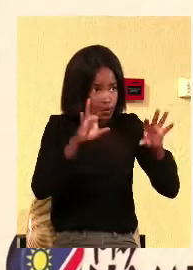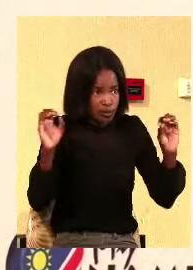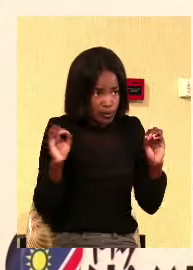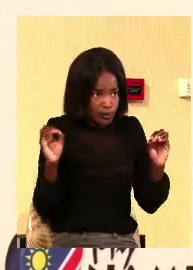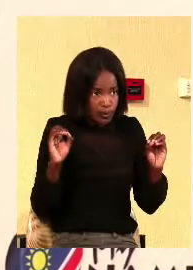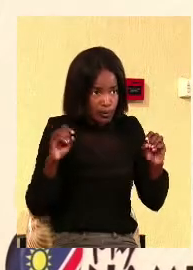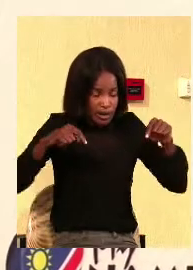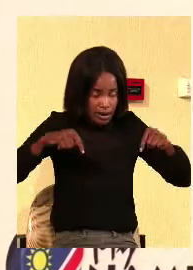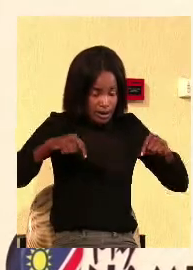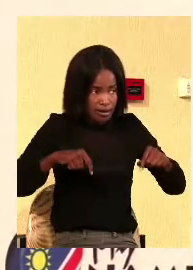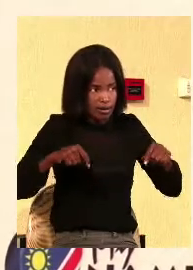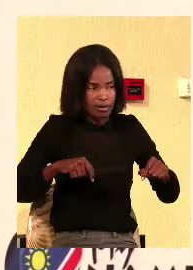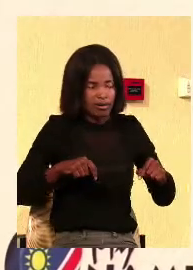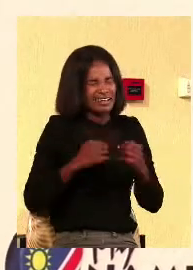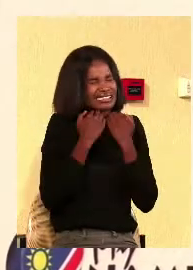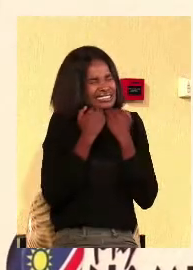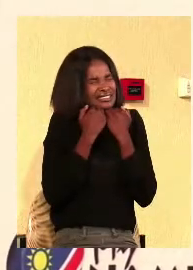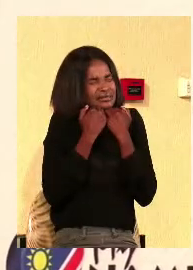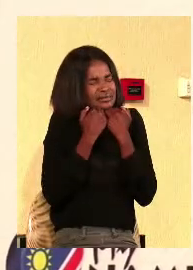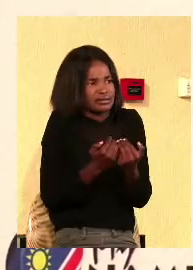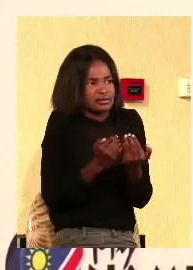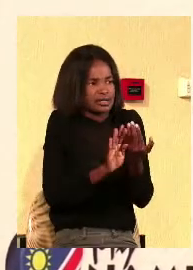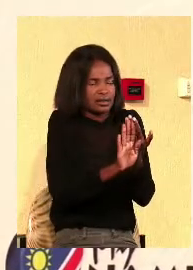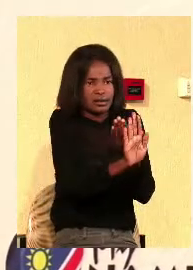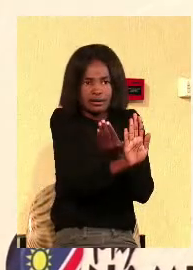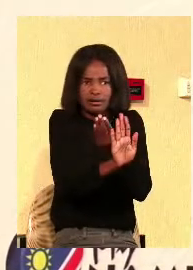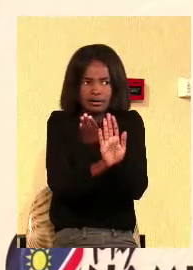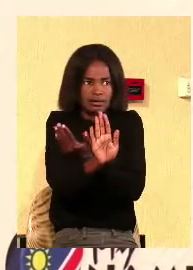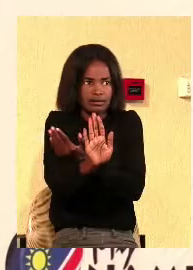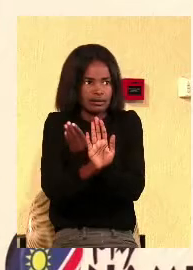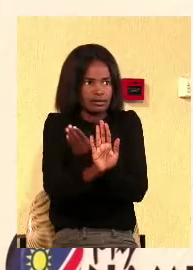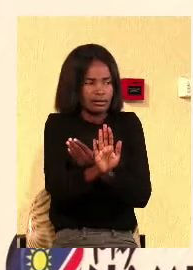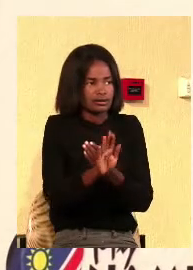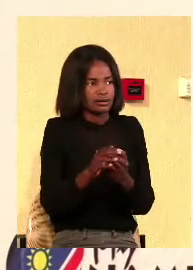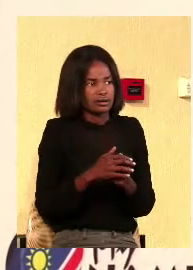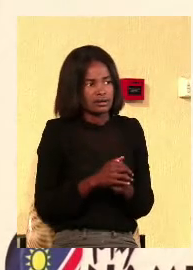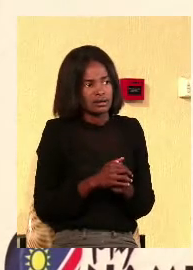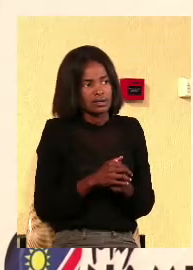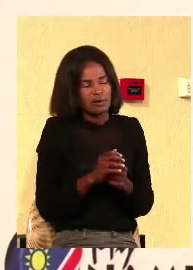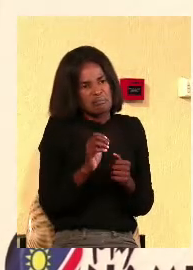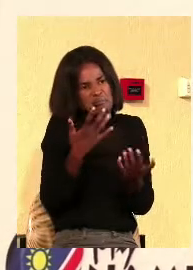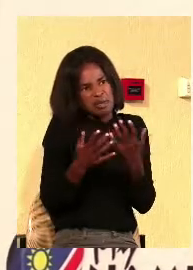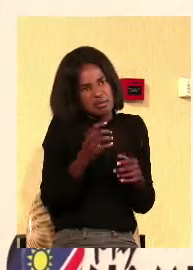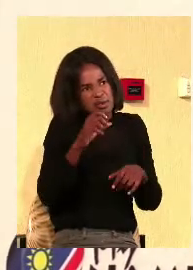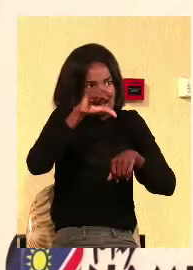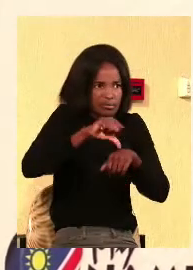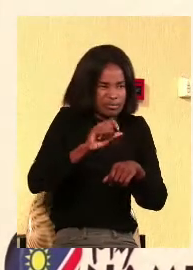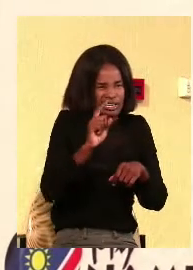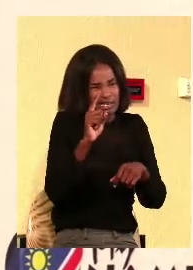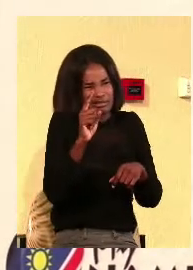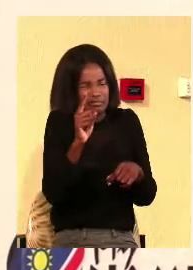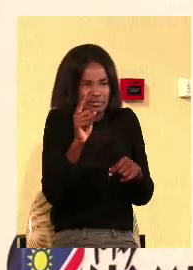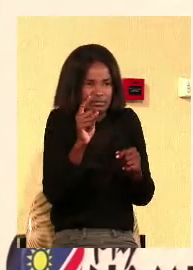transmission, let's prevent it at any cost. And then once maybe for one or other reason